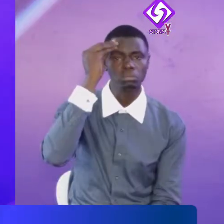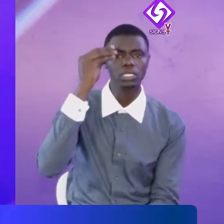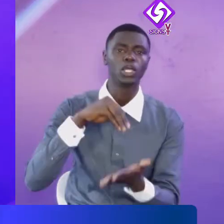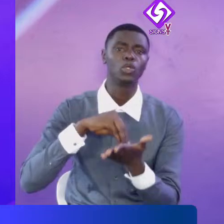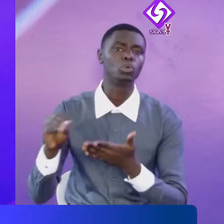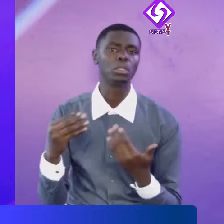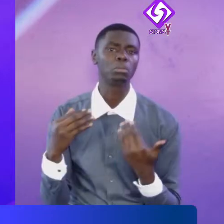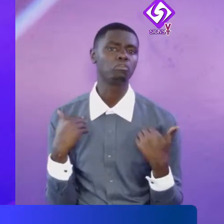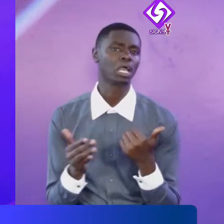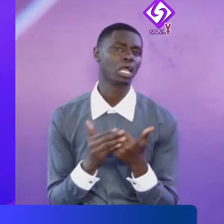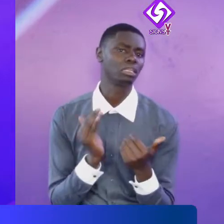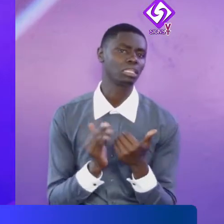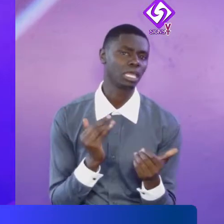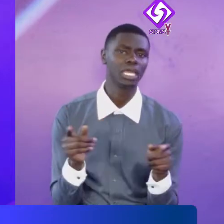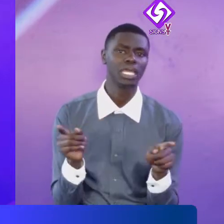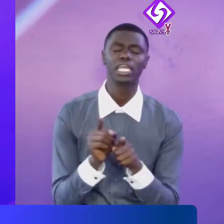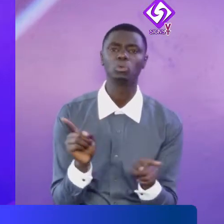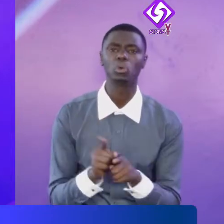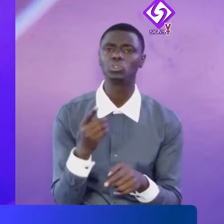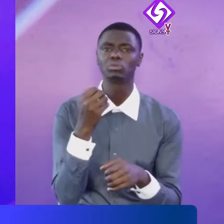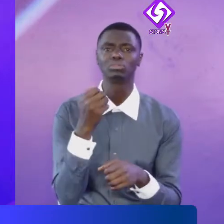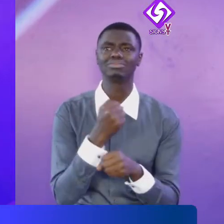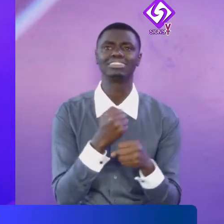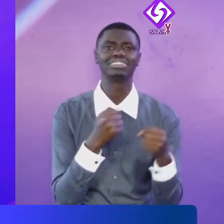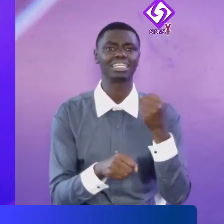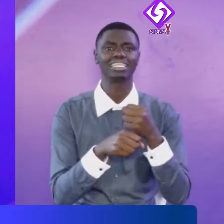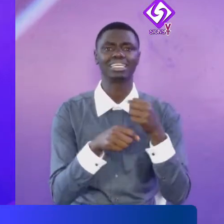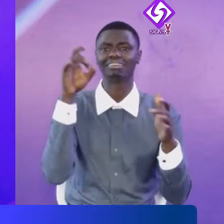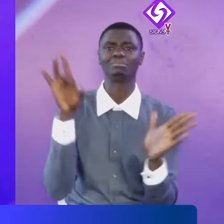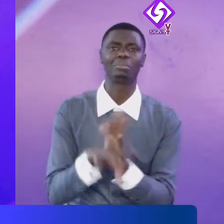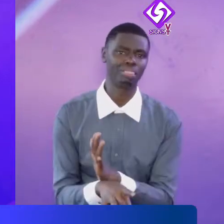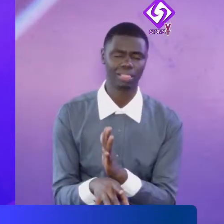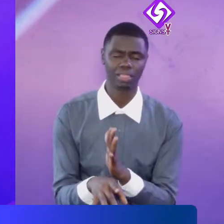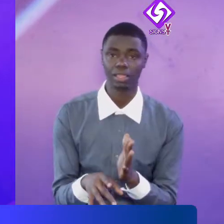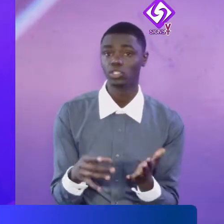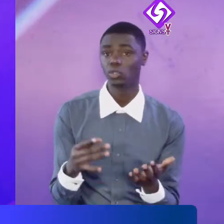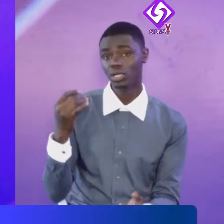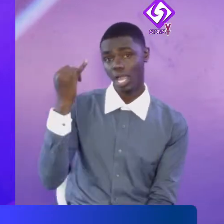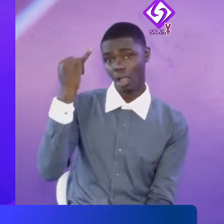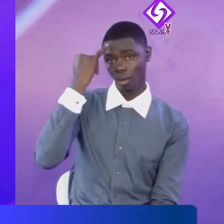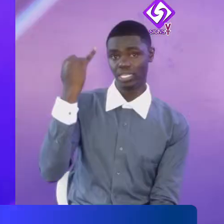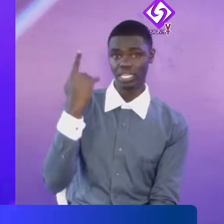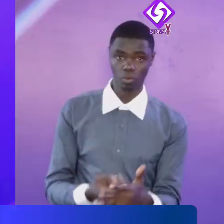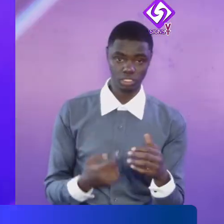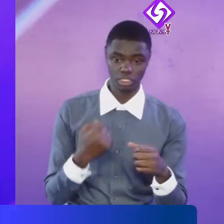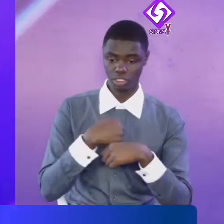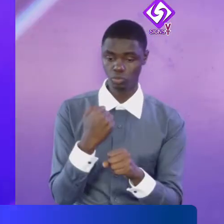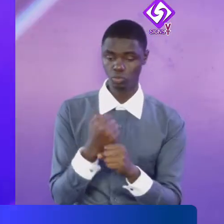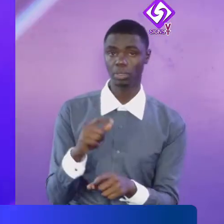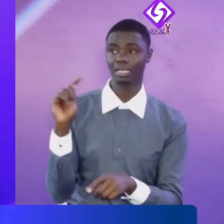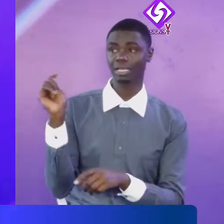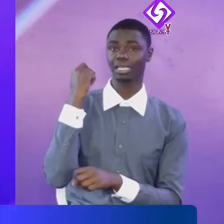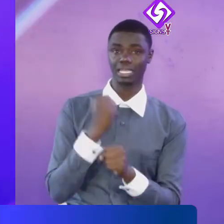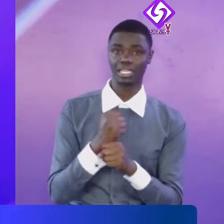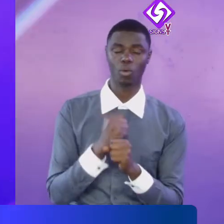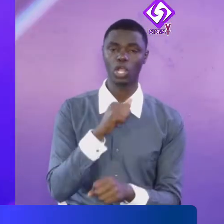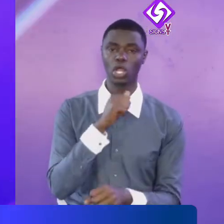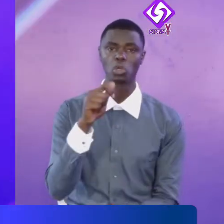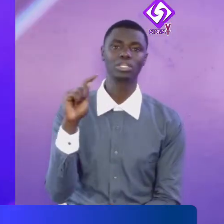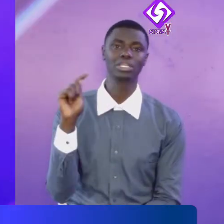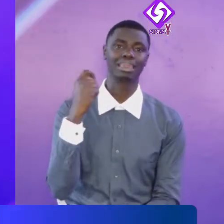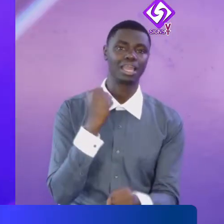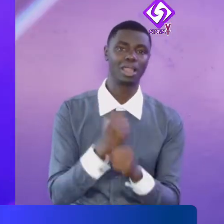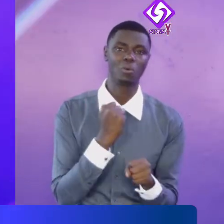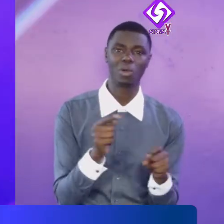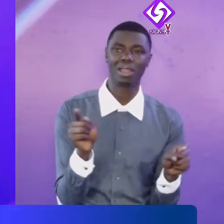for your healthcare, Yeah. and infrastructure is terrible. So our main idea was that to make Kenya work, not Kenya work like